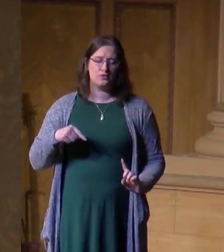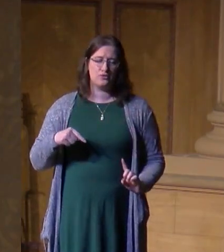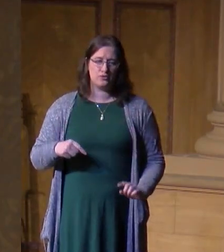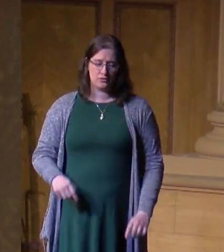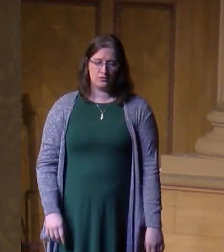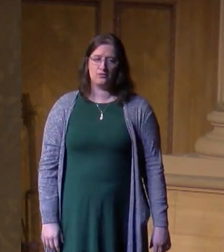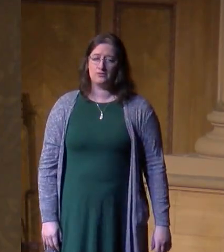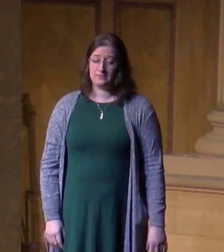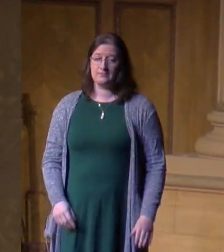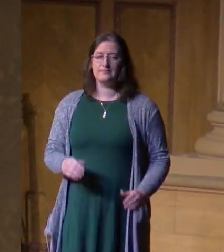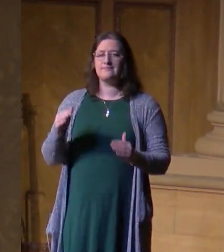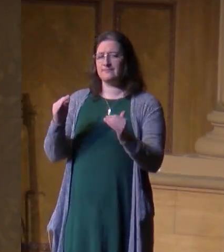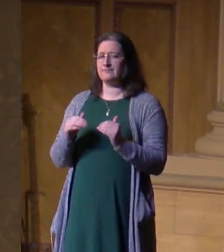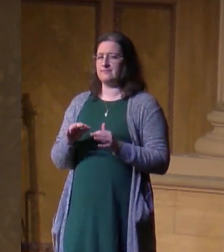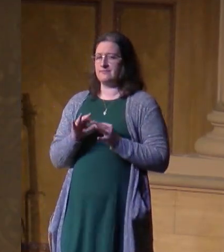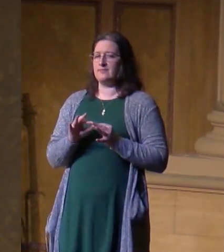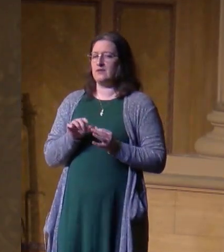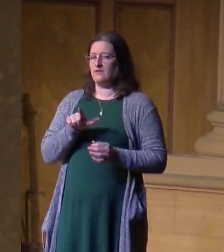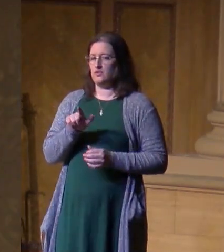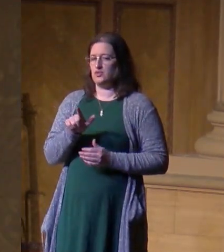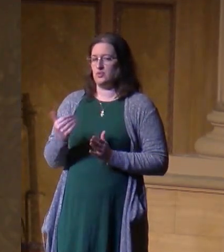In fact, look at verse 21 again.